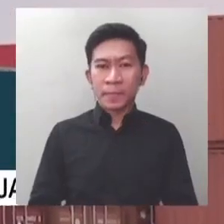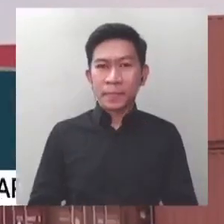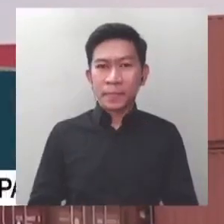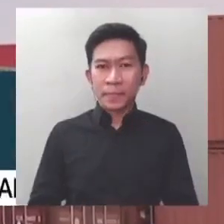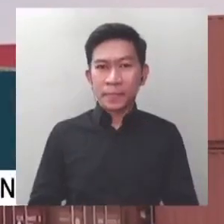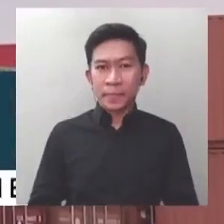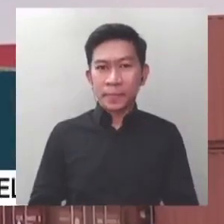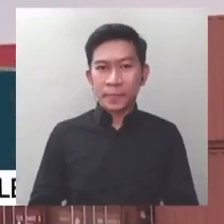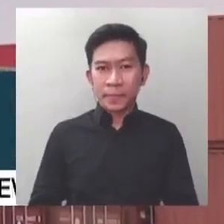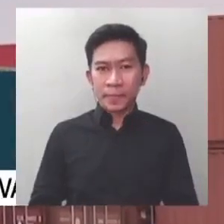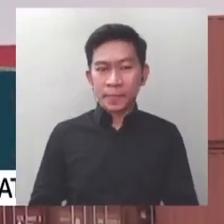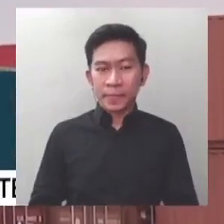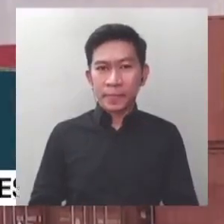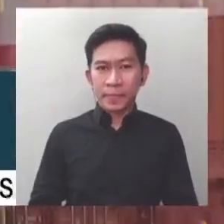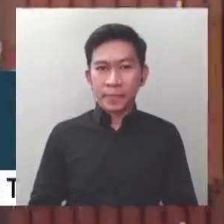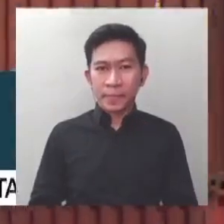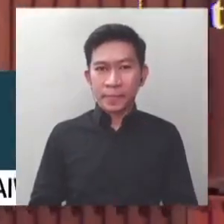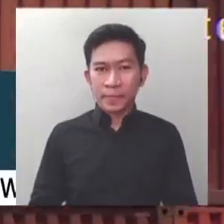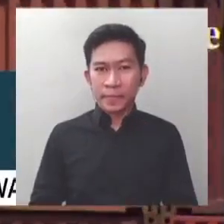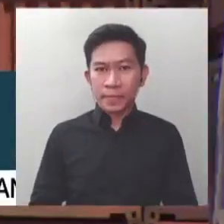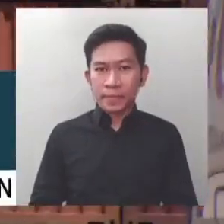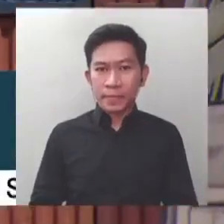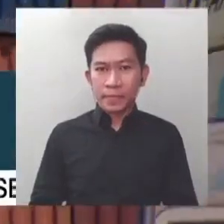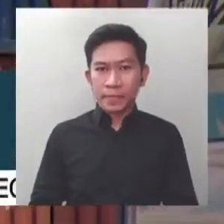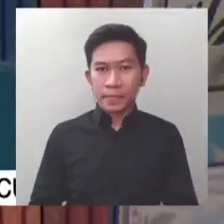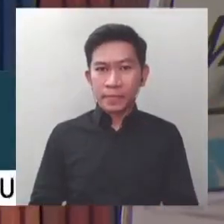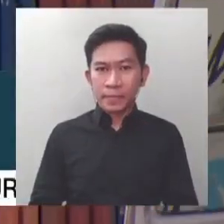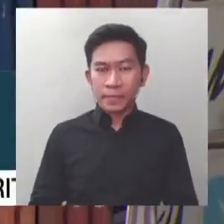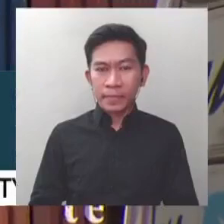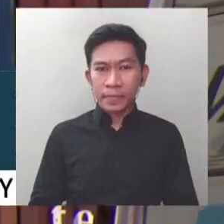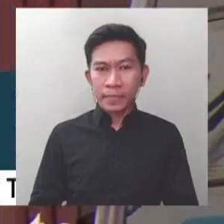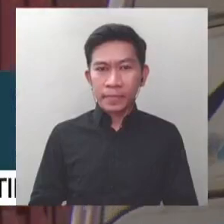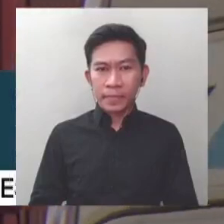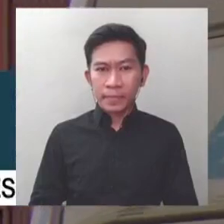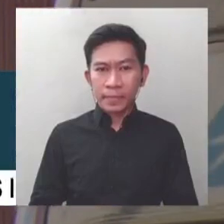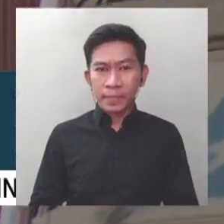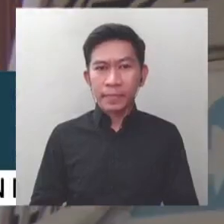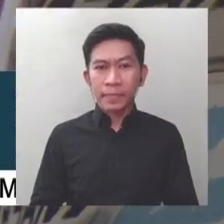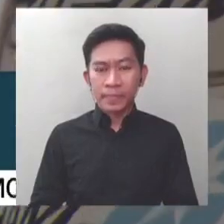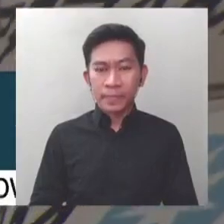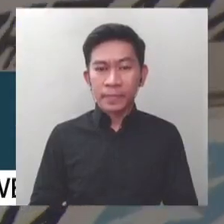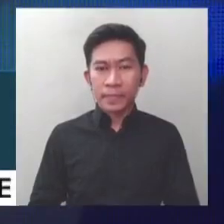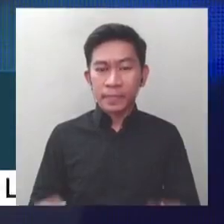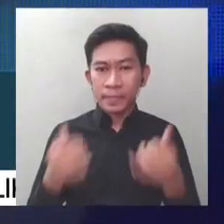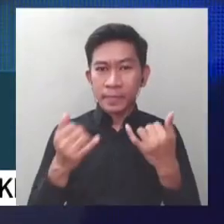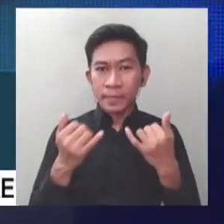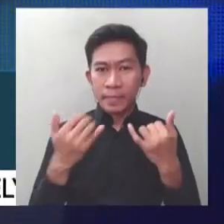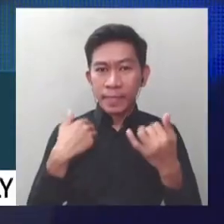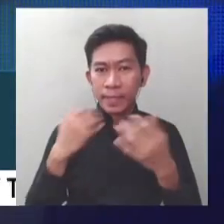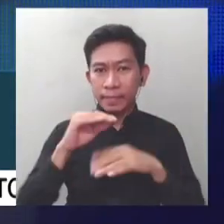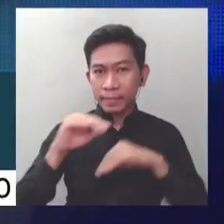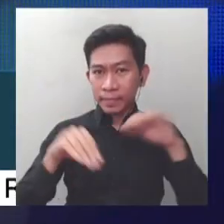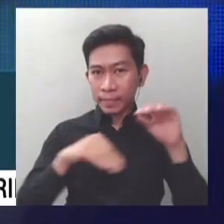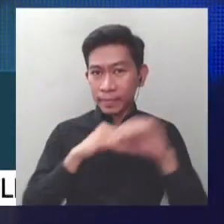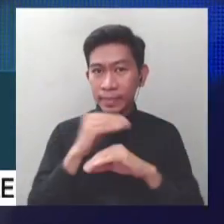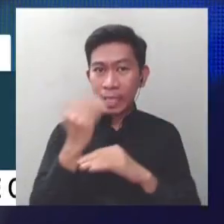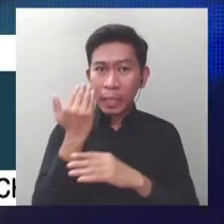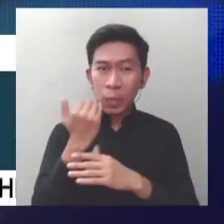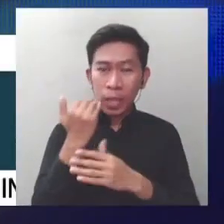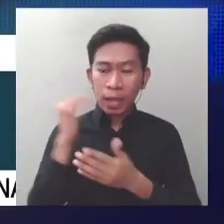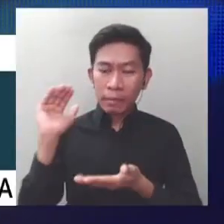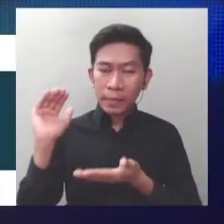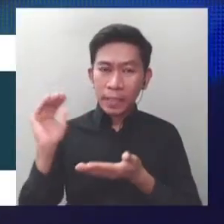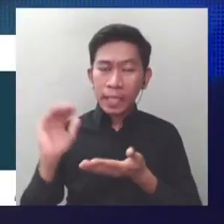members is especially a concern for the Philippines, which suffers from a big trade deficit. Our deficit of trade